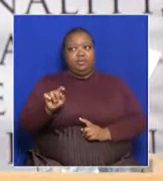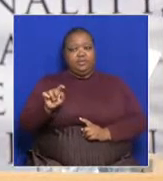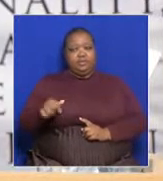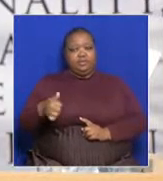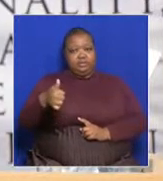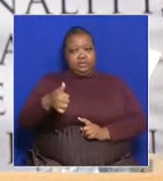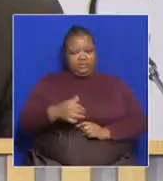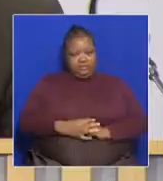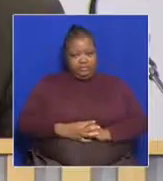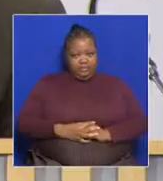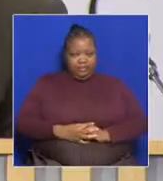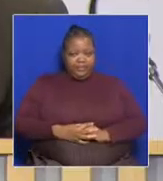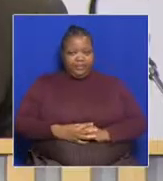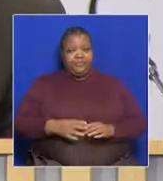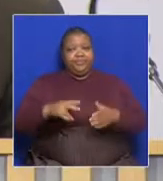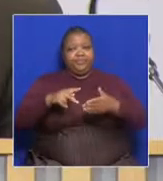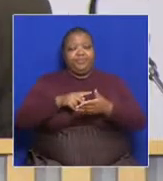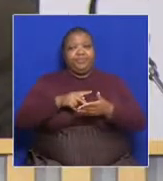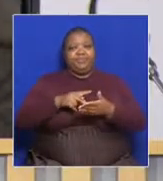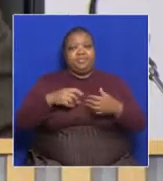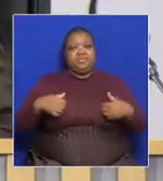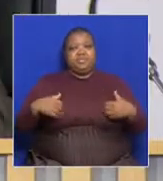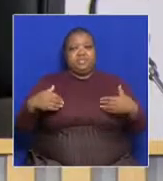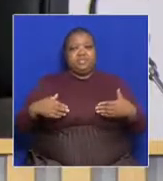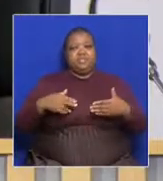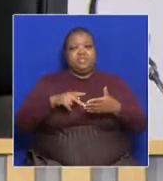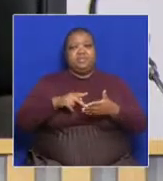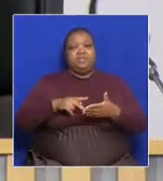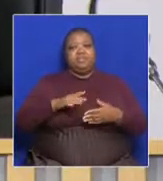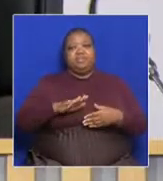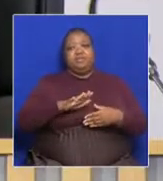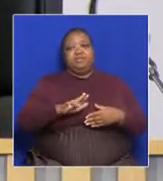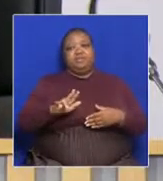At page, it starts at 589.